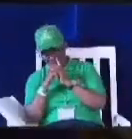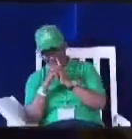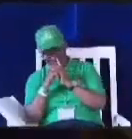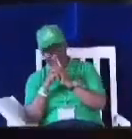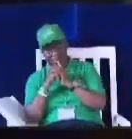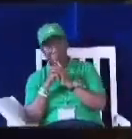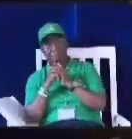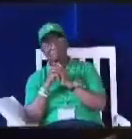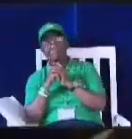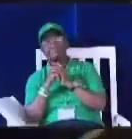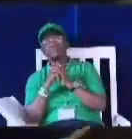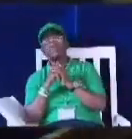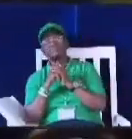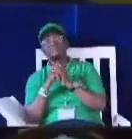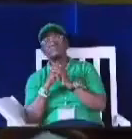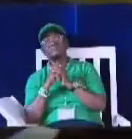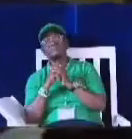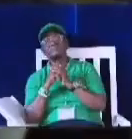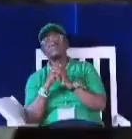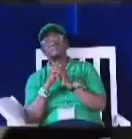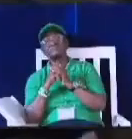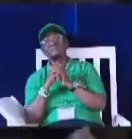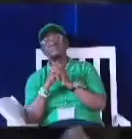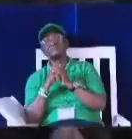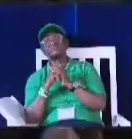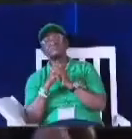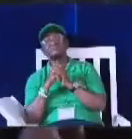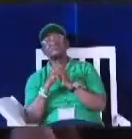Thank you, Jesus.